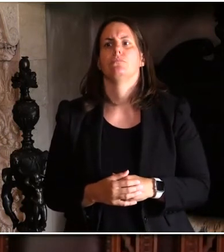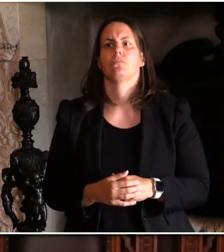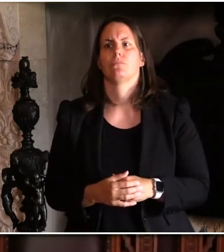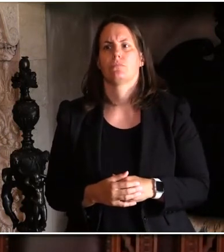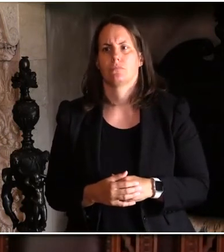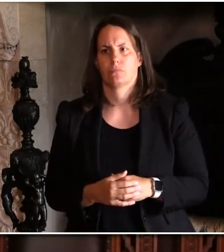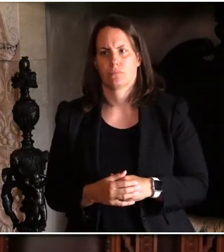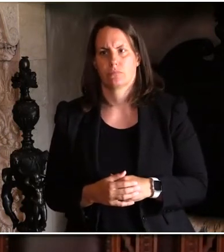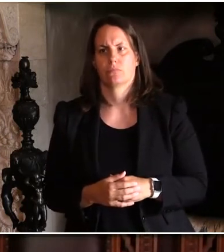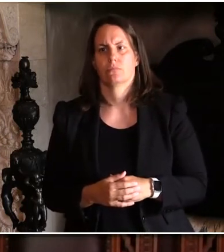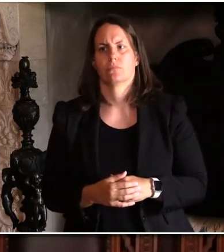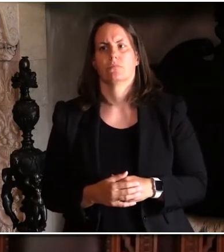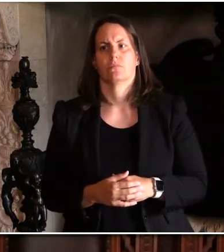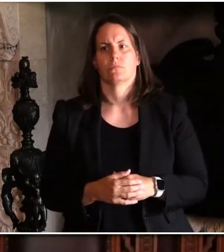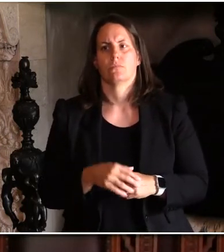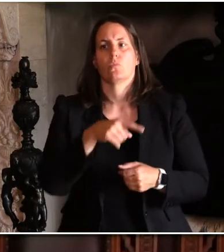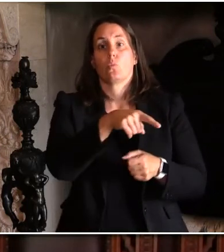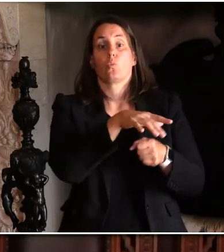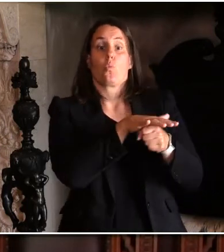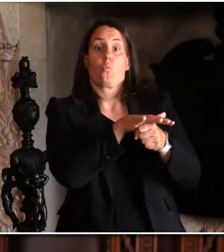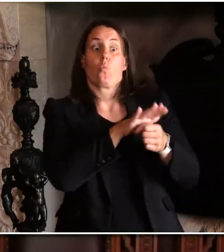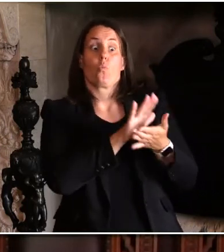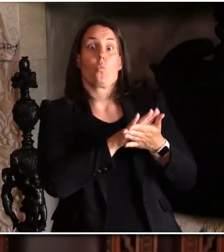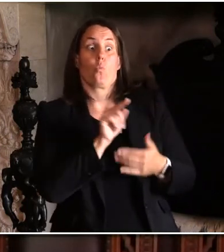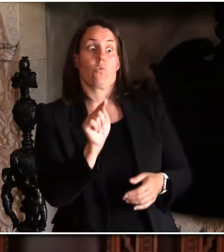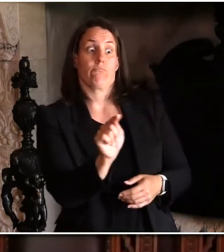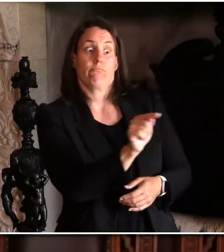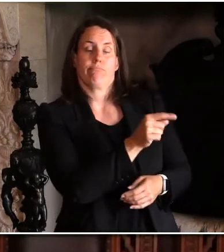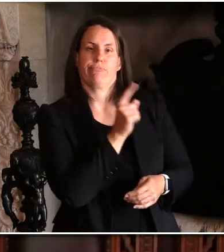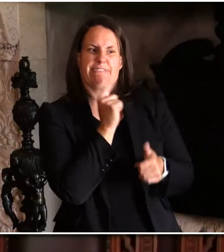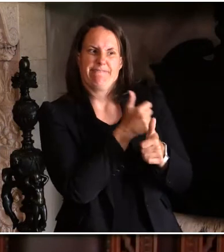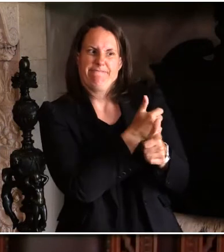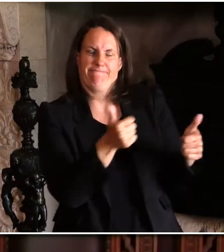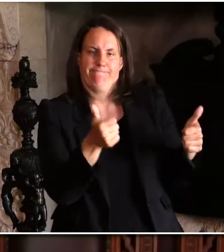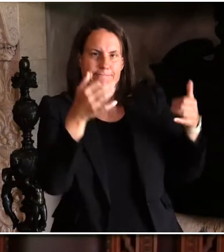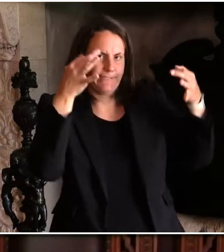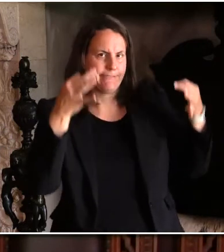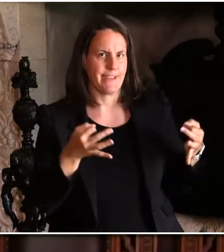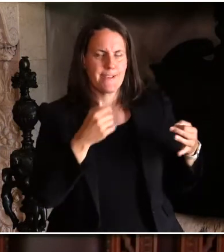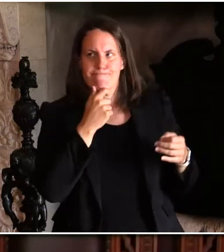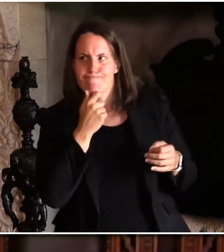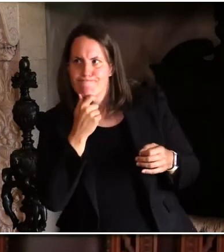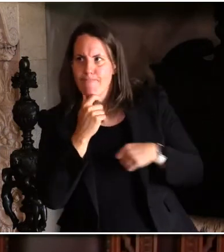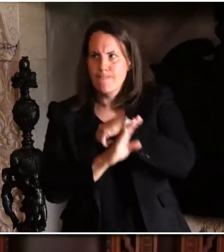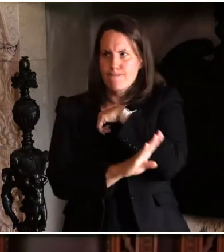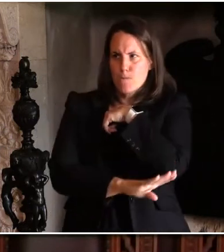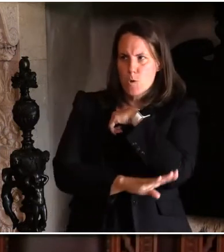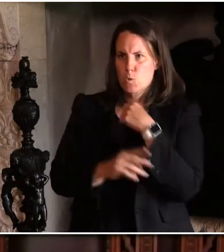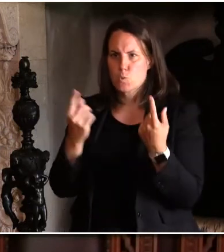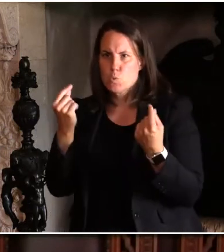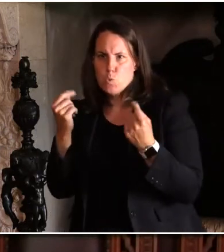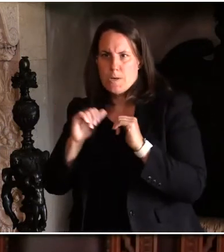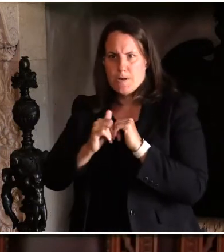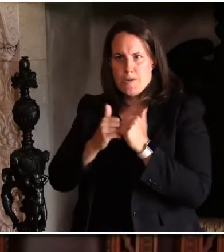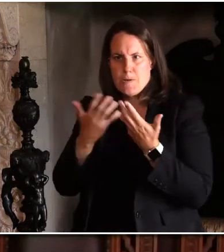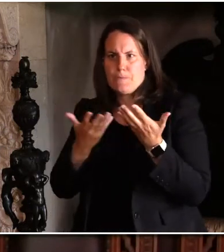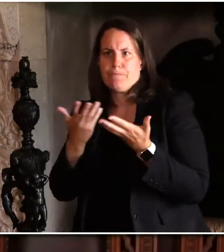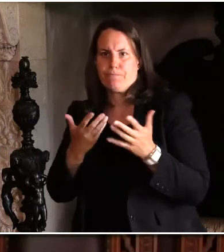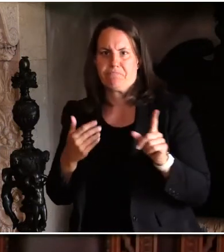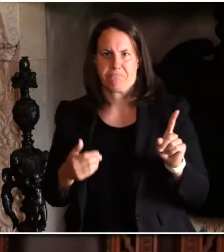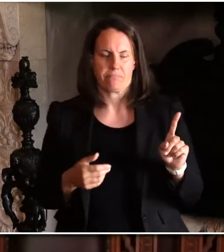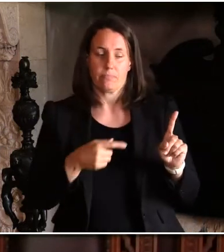that decision. And frankly, one of the things that they will take into account is daycare and how that's going to work for